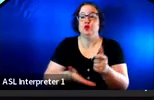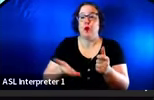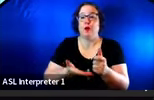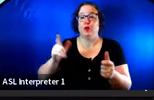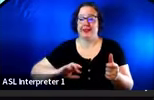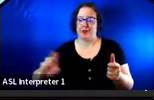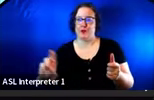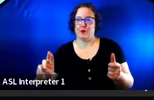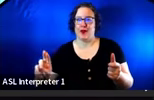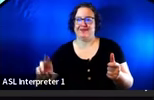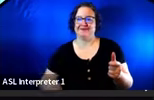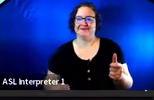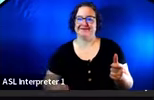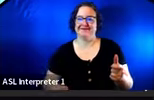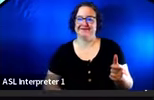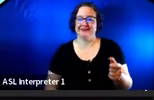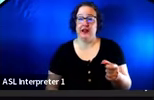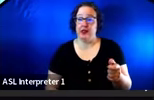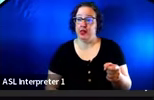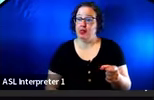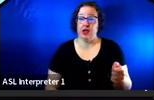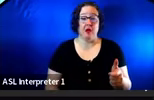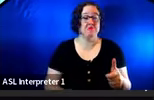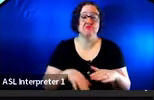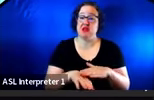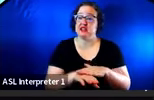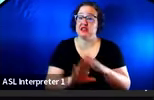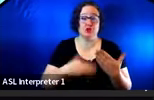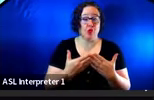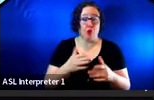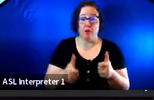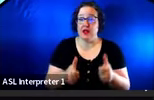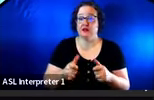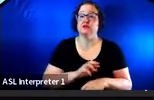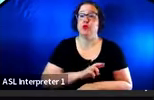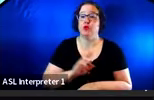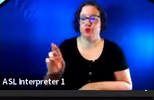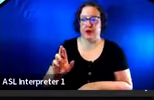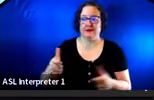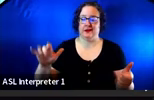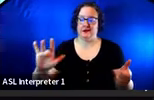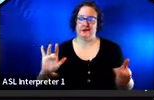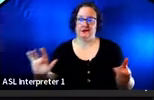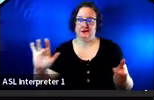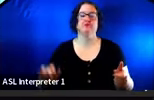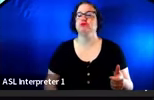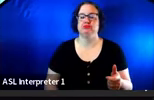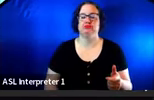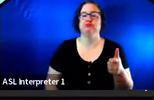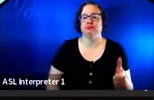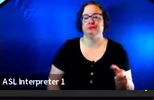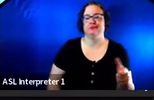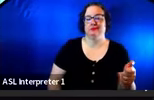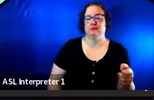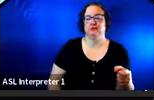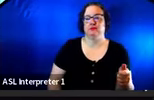all the buttons that are traditionally on the right side of the controller, right? This is a similar one, the blue